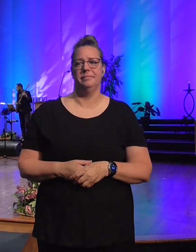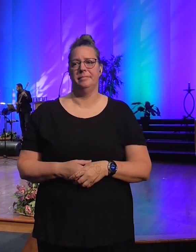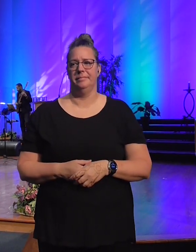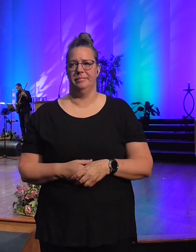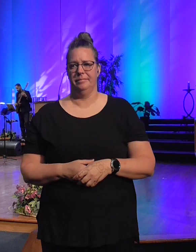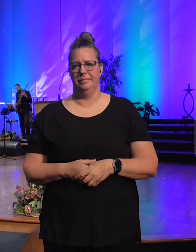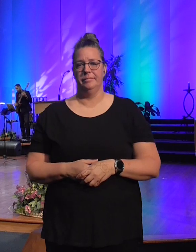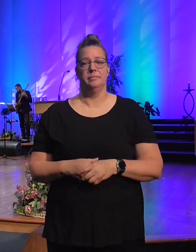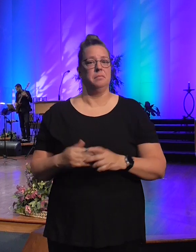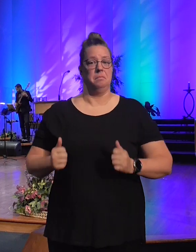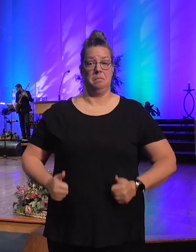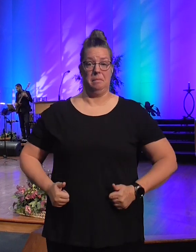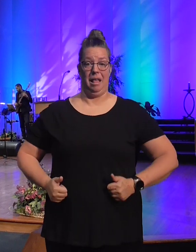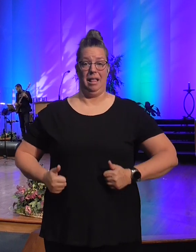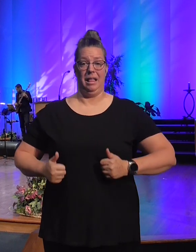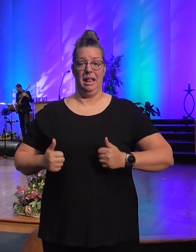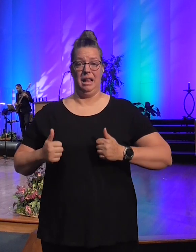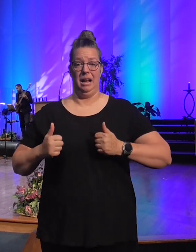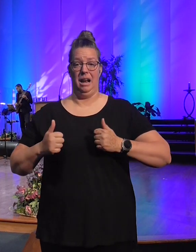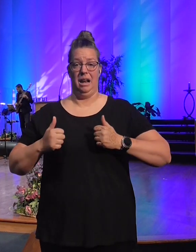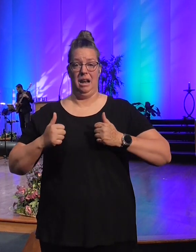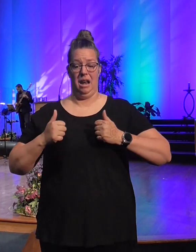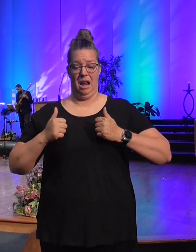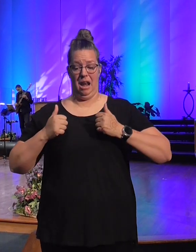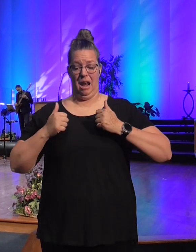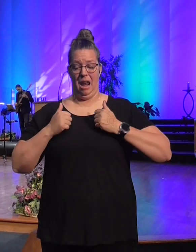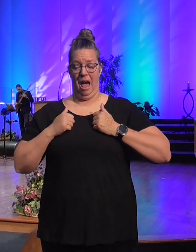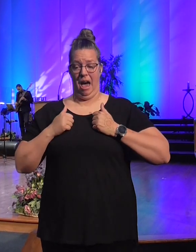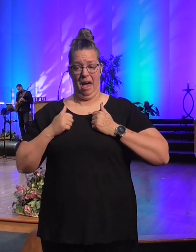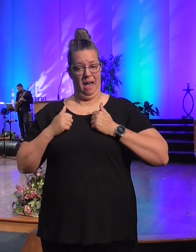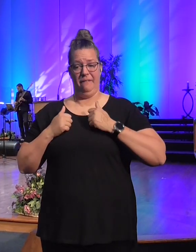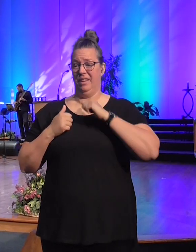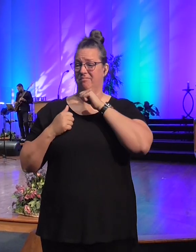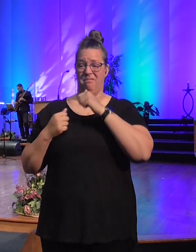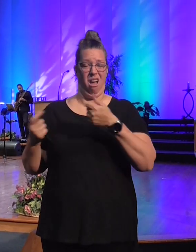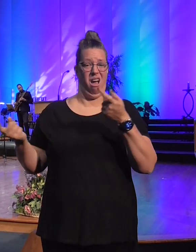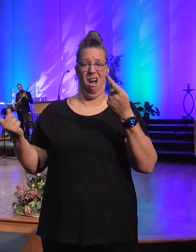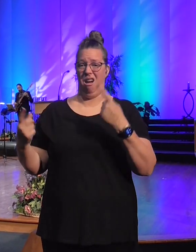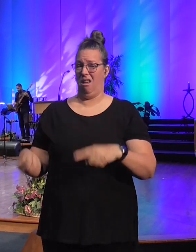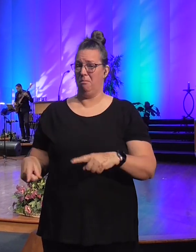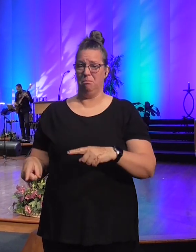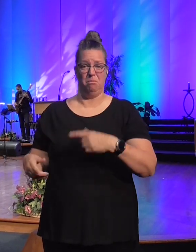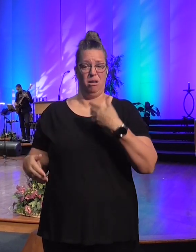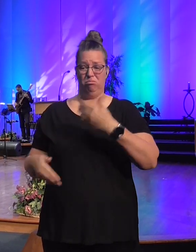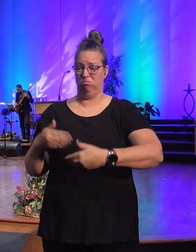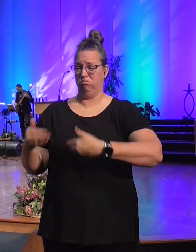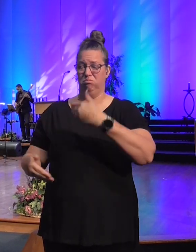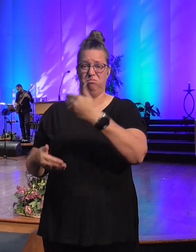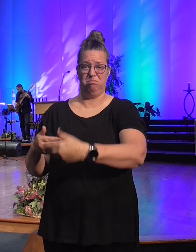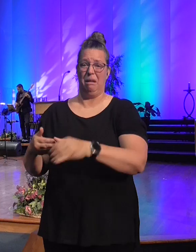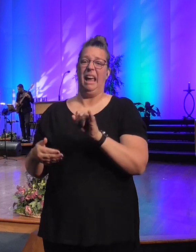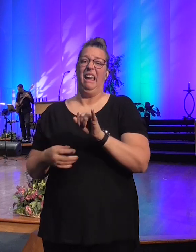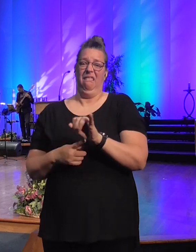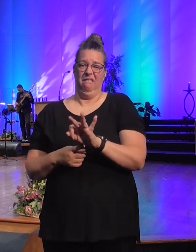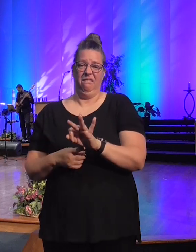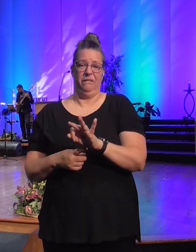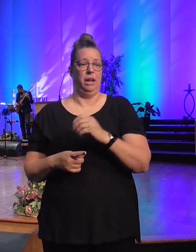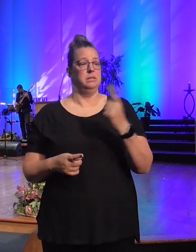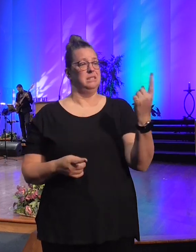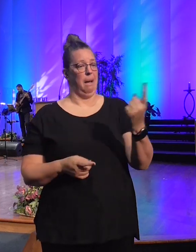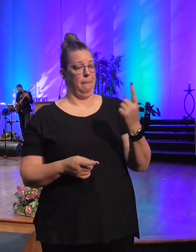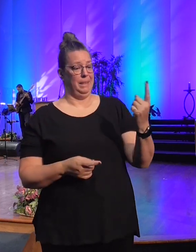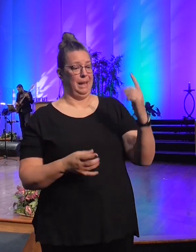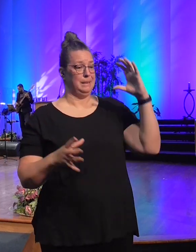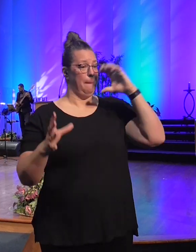If life is not going according to plan, if something is missing and